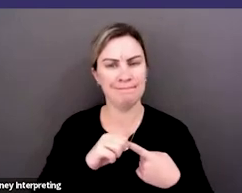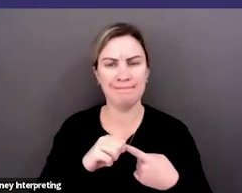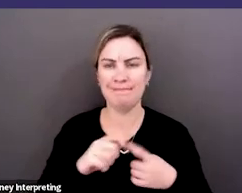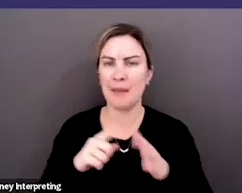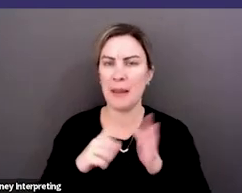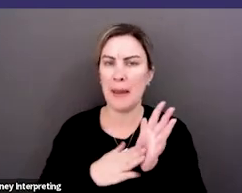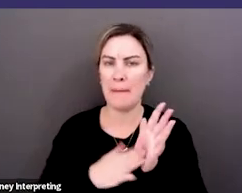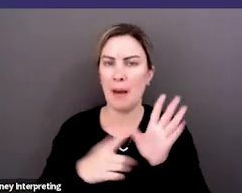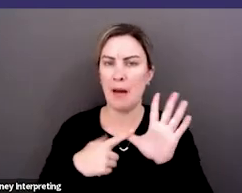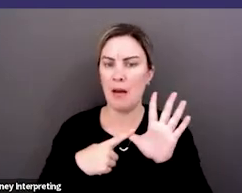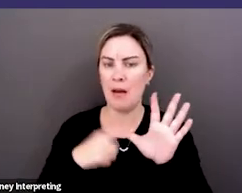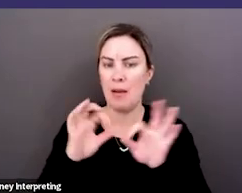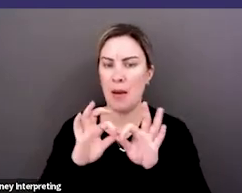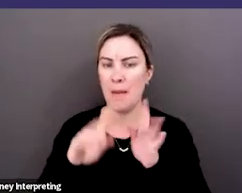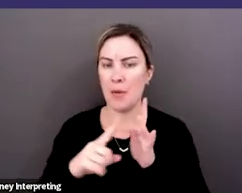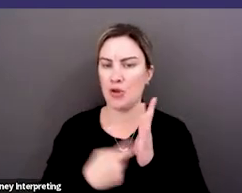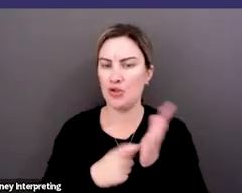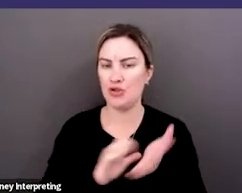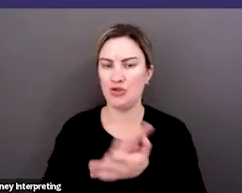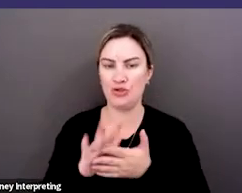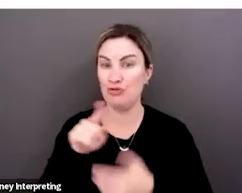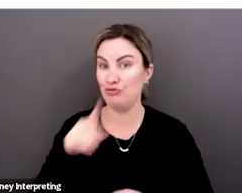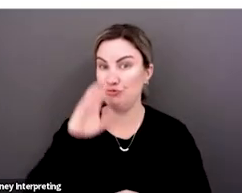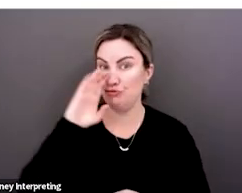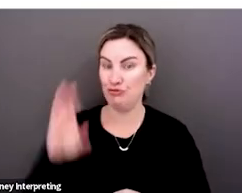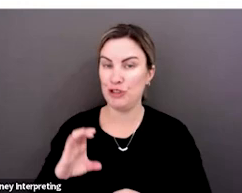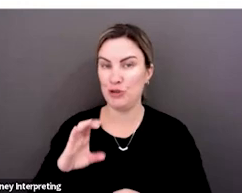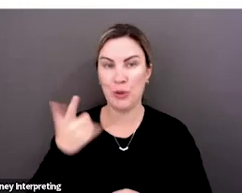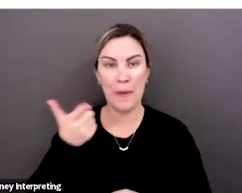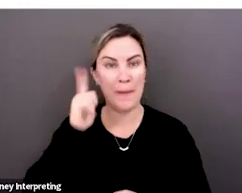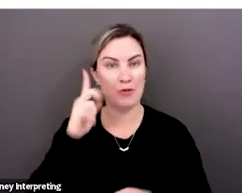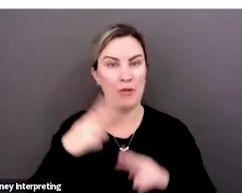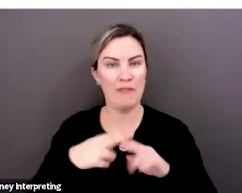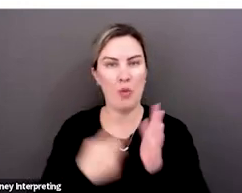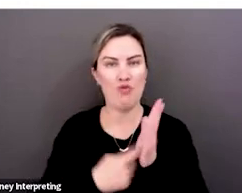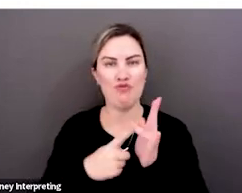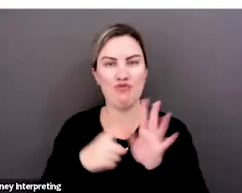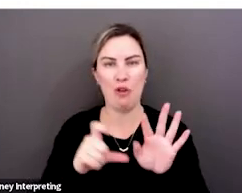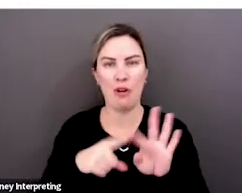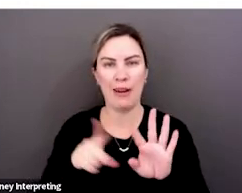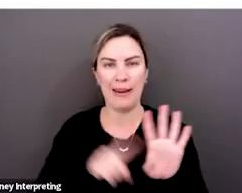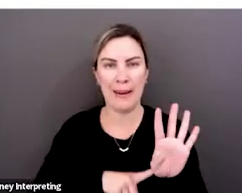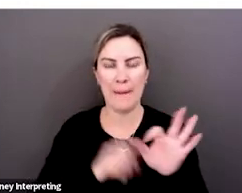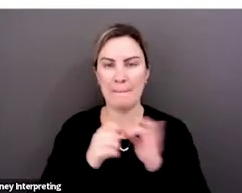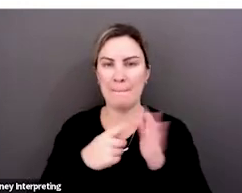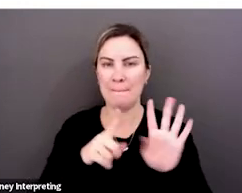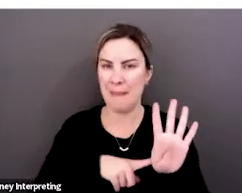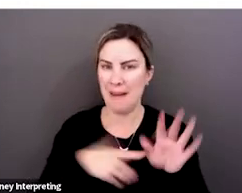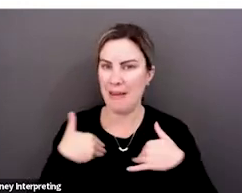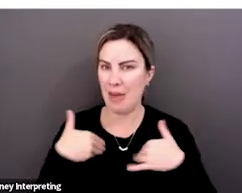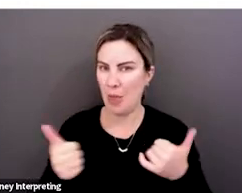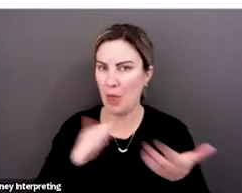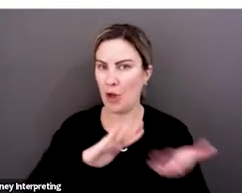welcoming Emma Birch. So Emma is the Regional Manager for Rocky Bay Health and Community Services in Western